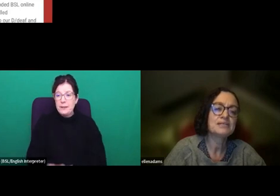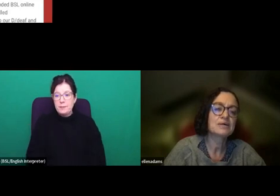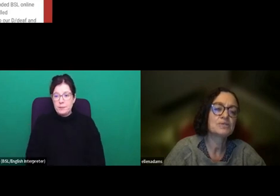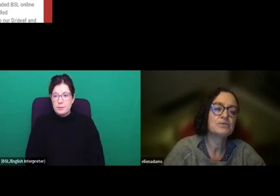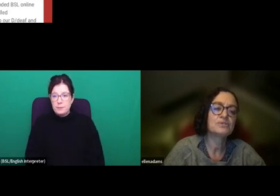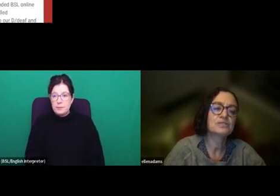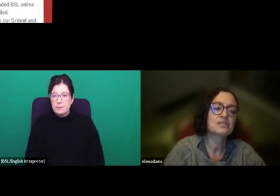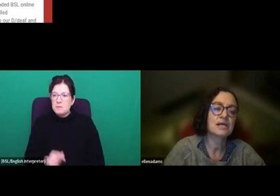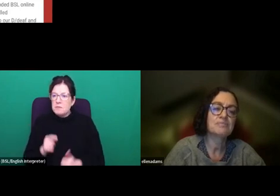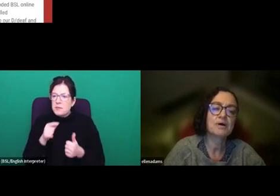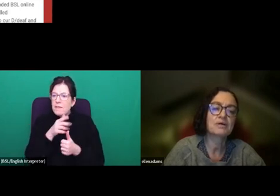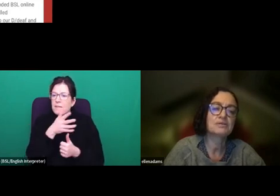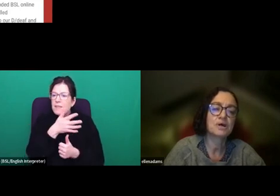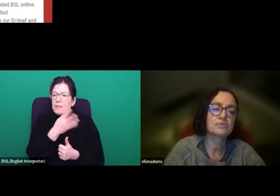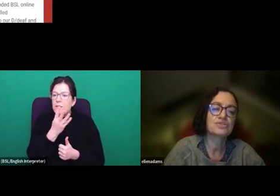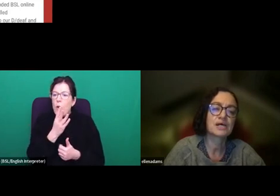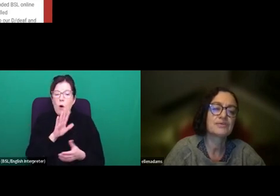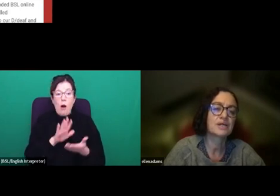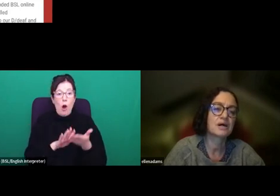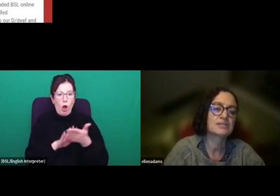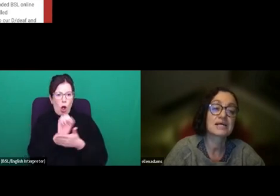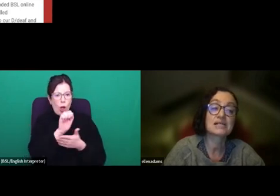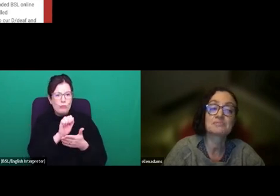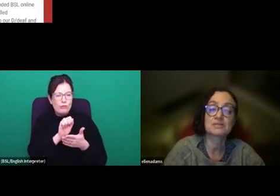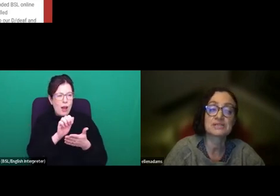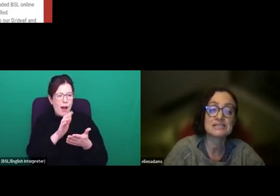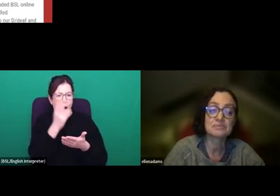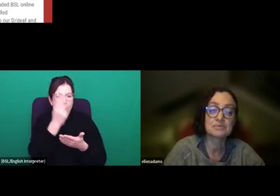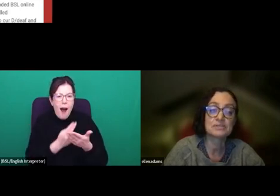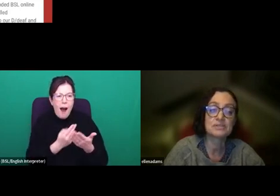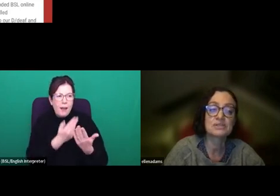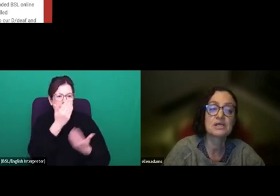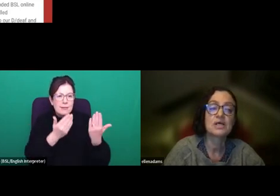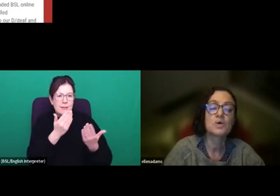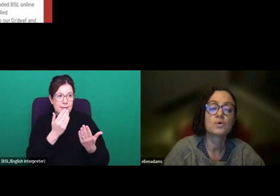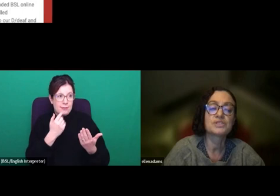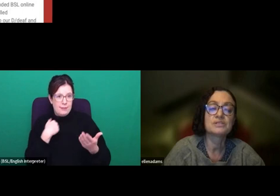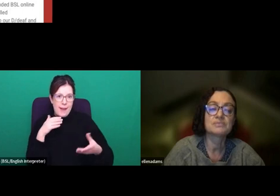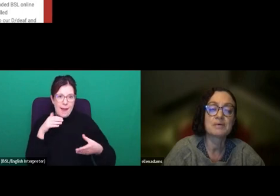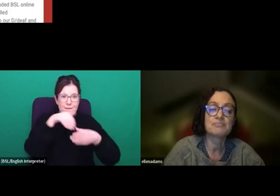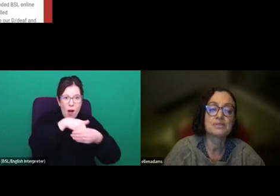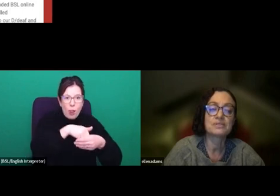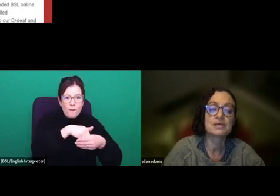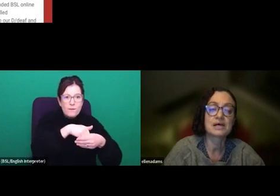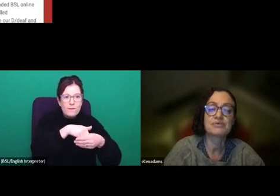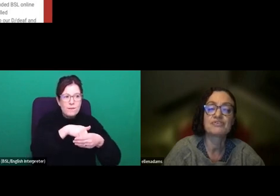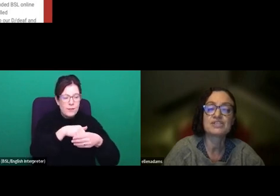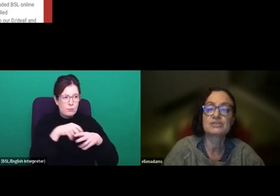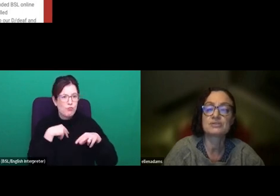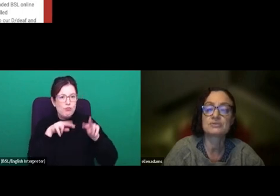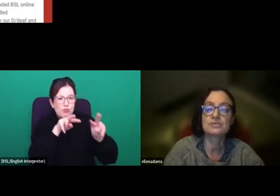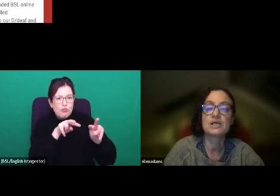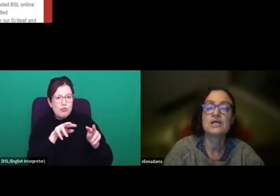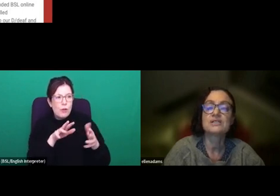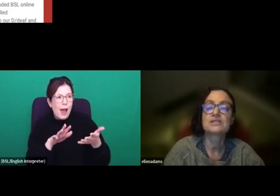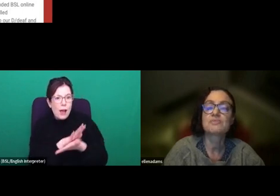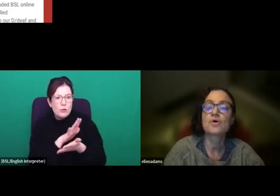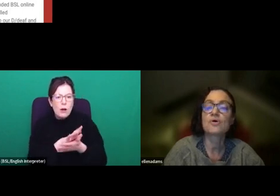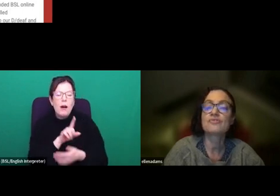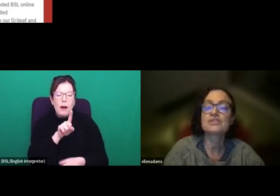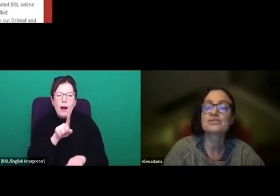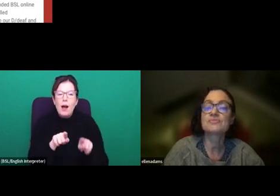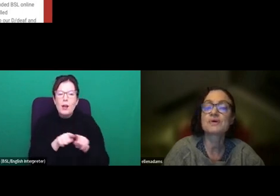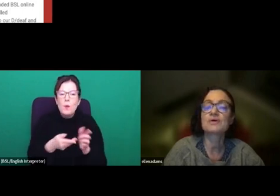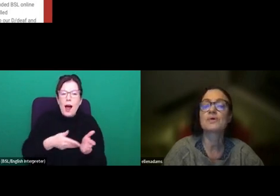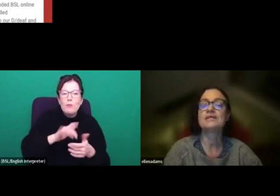enable BSL users to take part in culture and the arts as participants, audience members and professionals, to